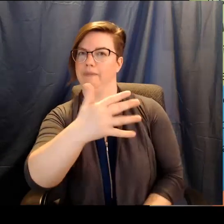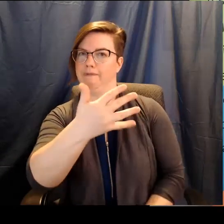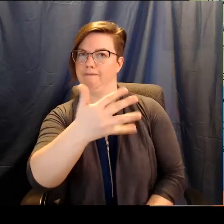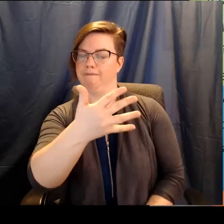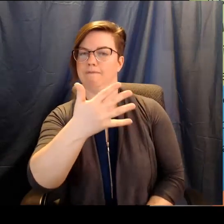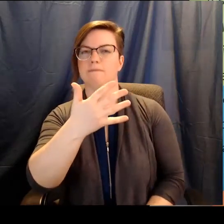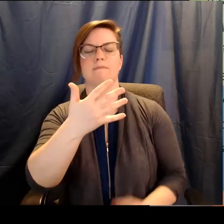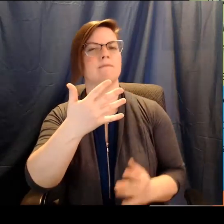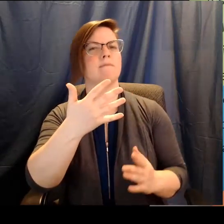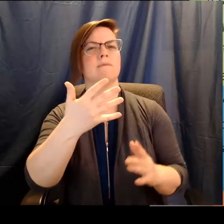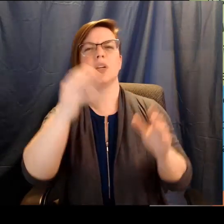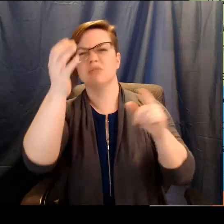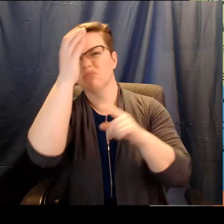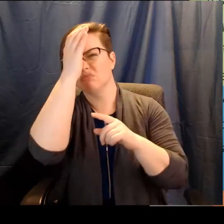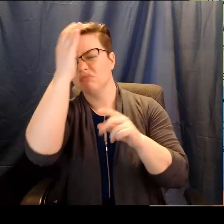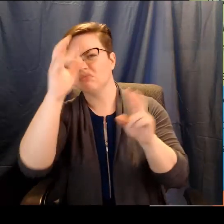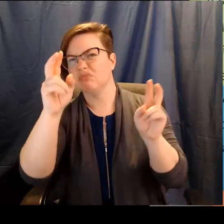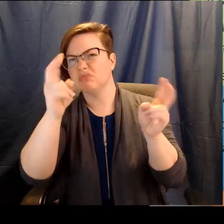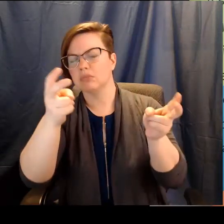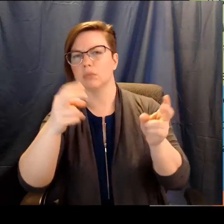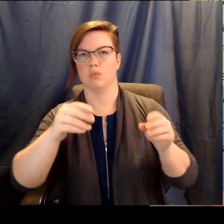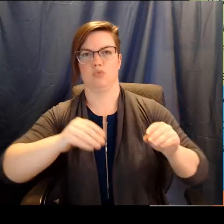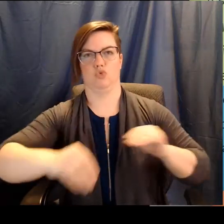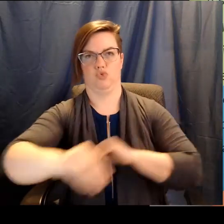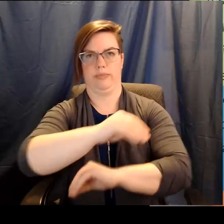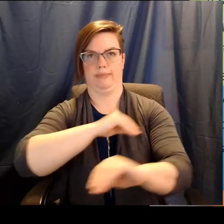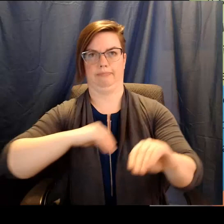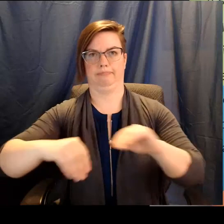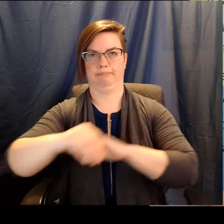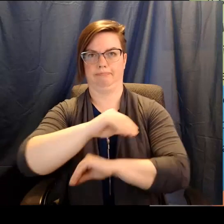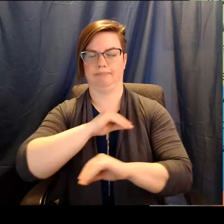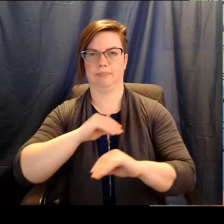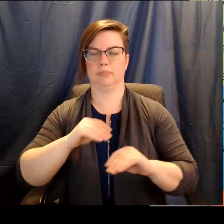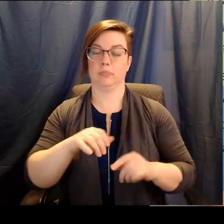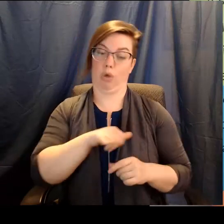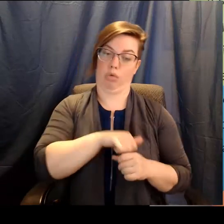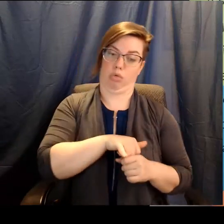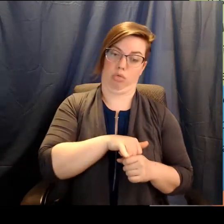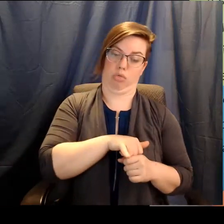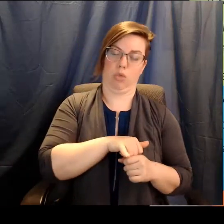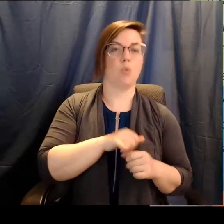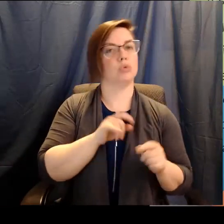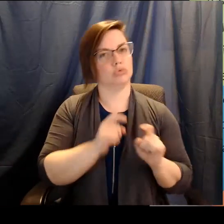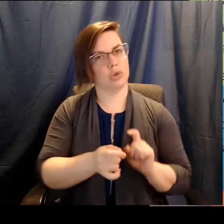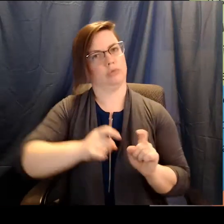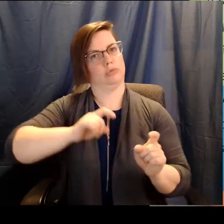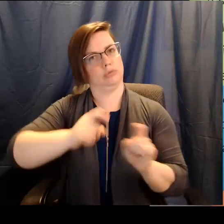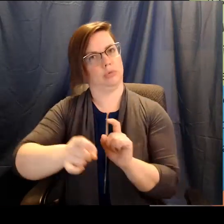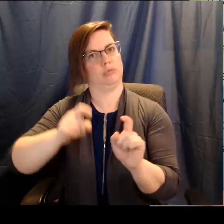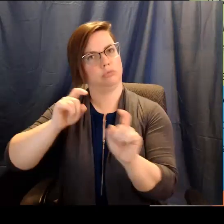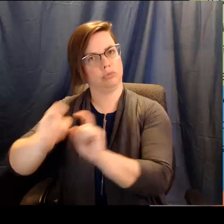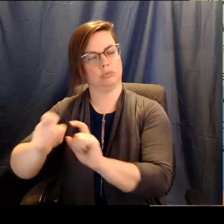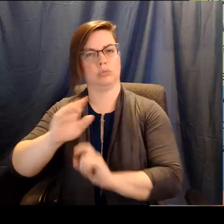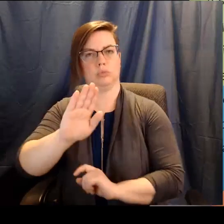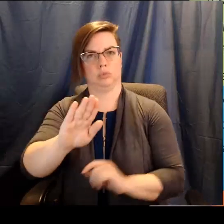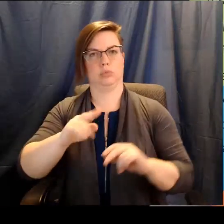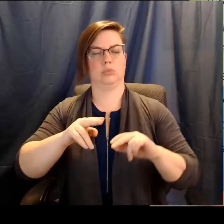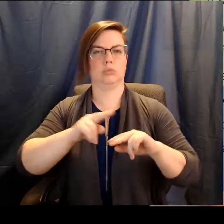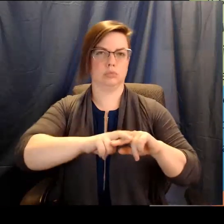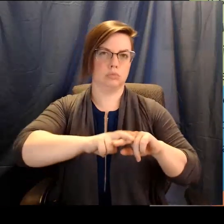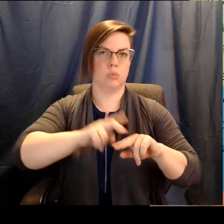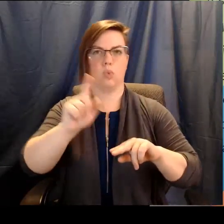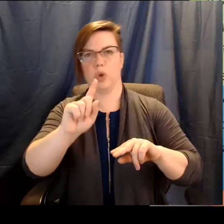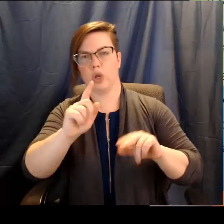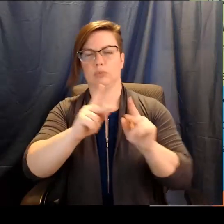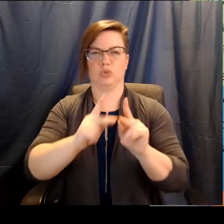movement and changing positions. So we have now ran through 4 videos where we've talked about does ergonomics work in the introduction. We've talked about generally